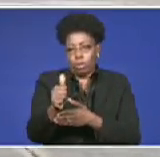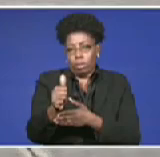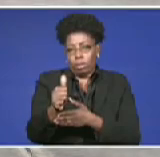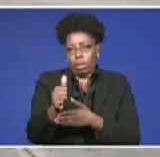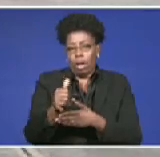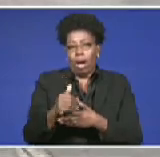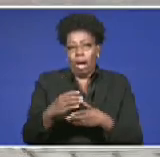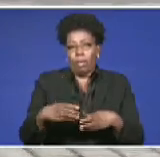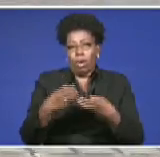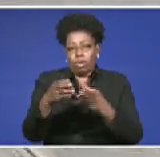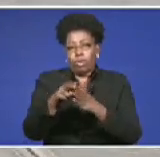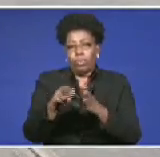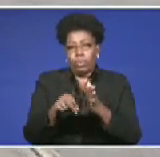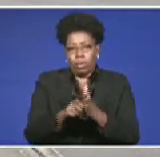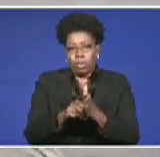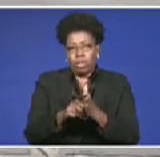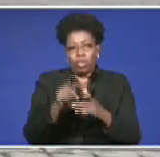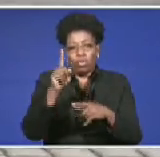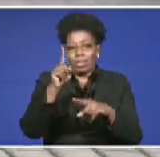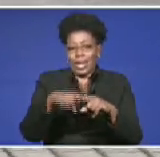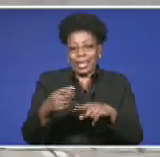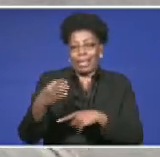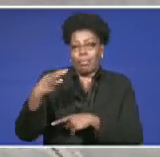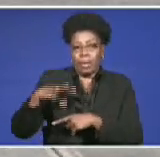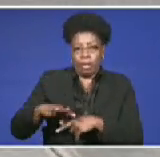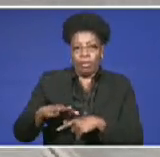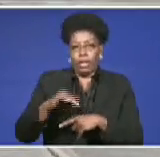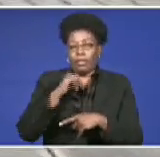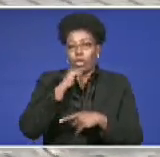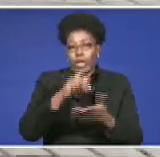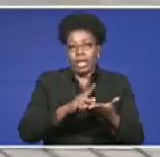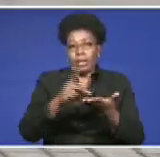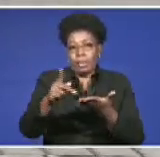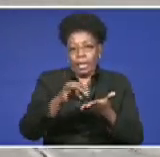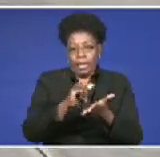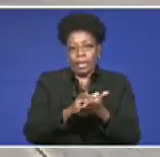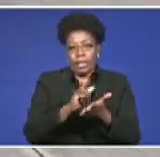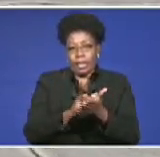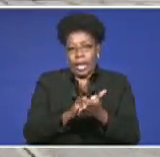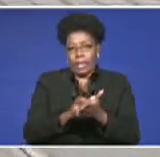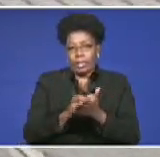benefit if your contribution is not paid. So we're strengthening those two areas to make sure that they work.